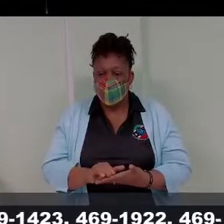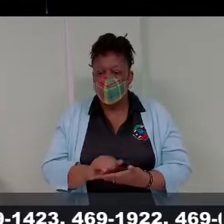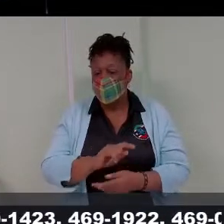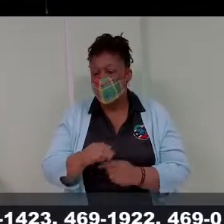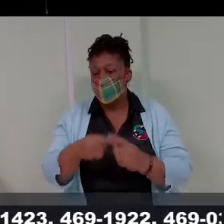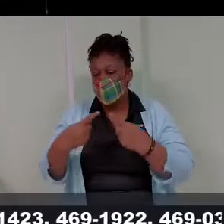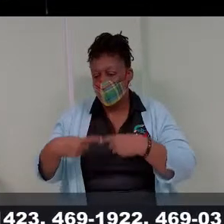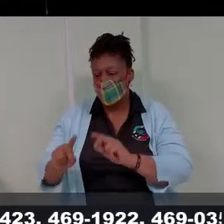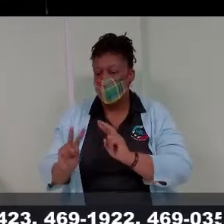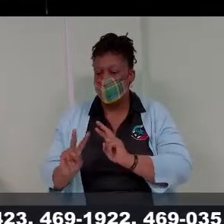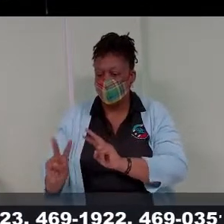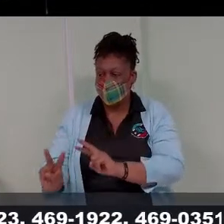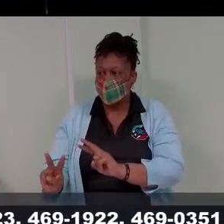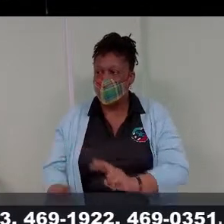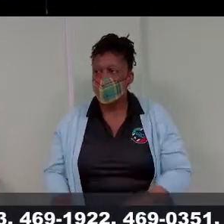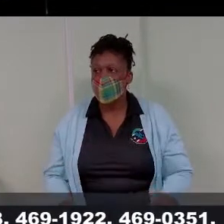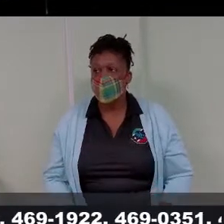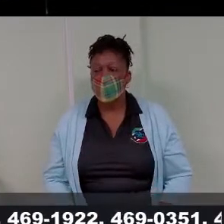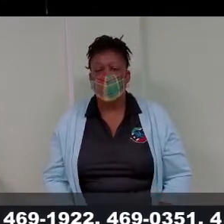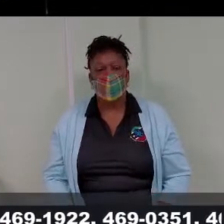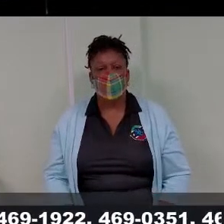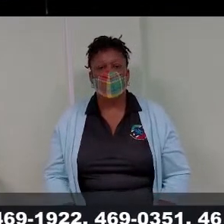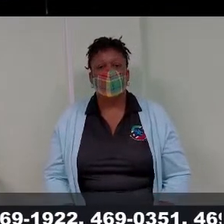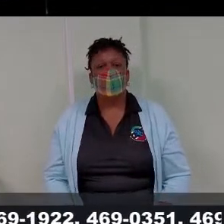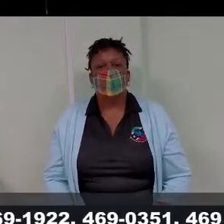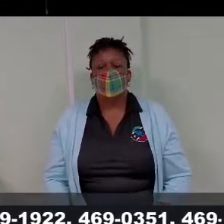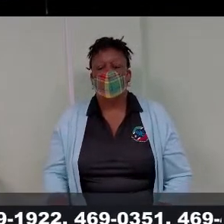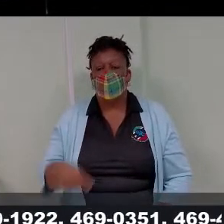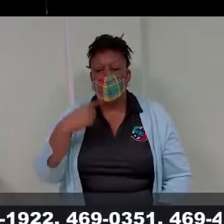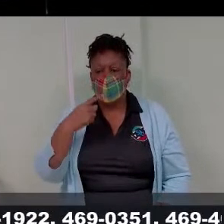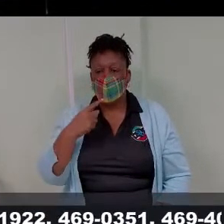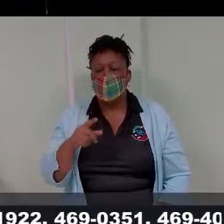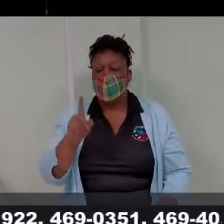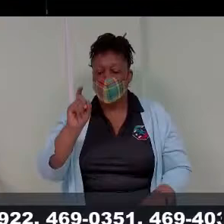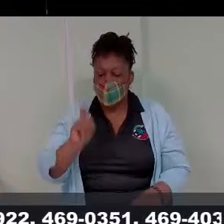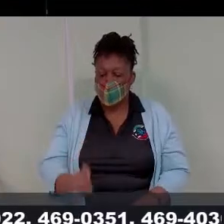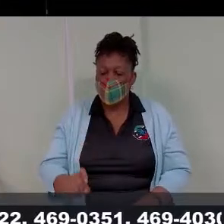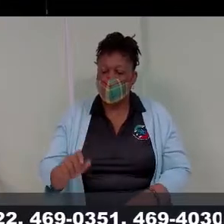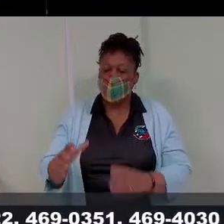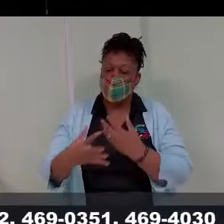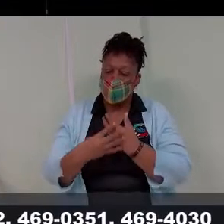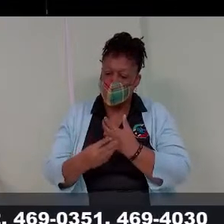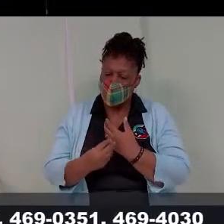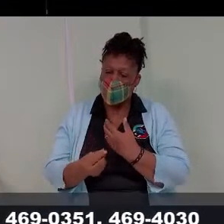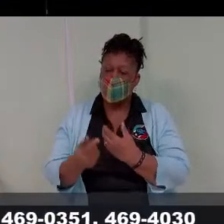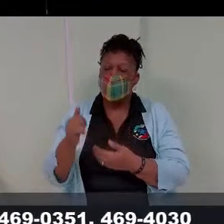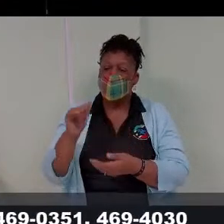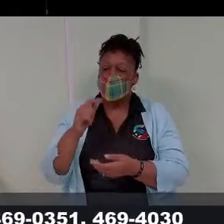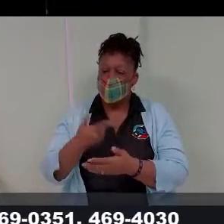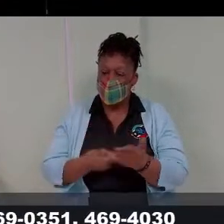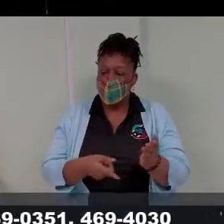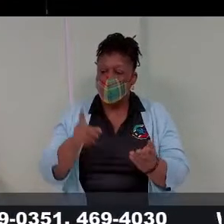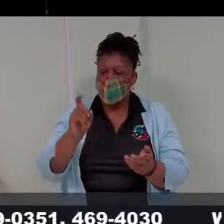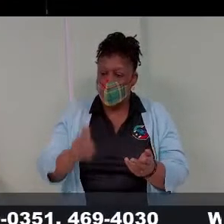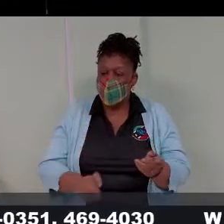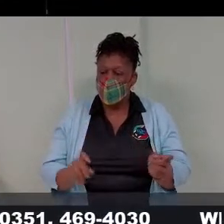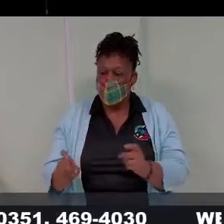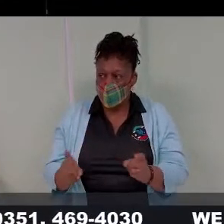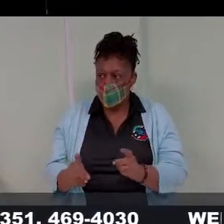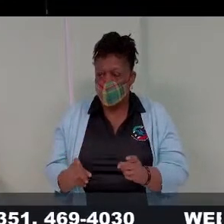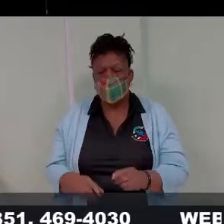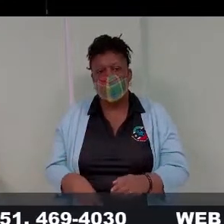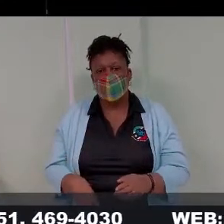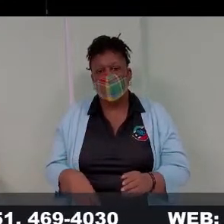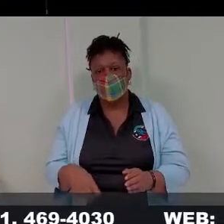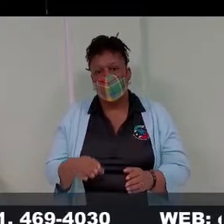The COVID-19 Act sets out the protocols to be followed at funerals and weddings. Section 11